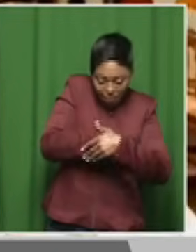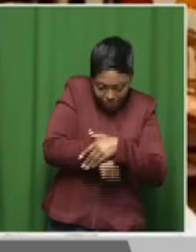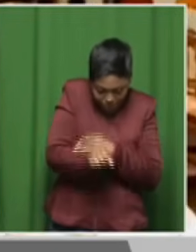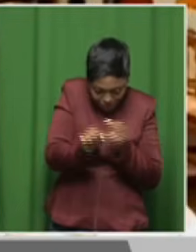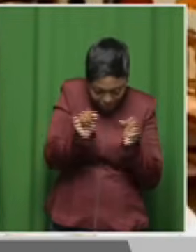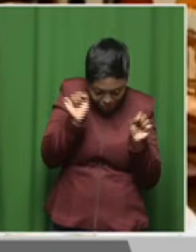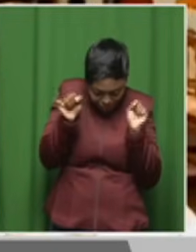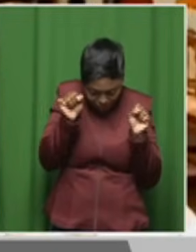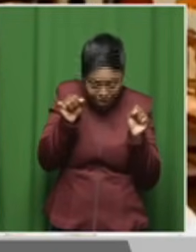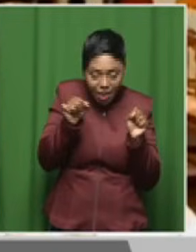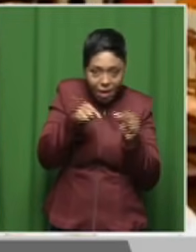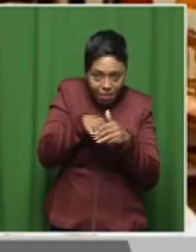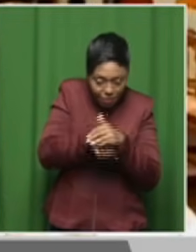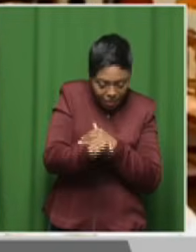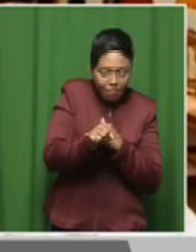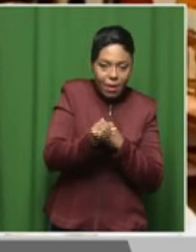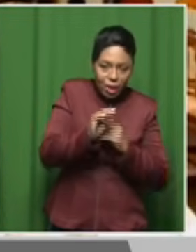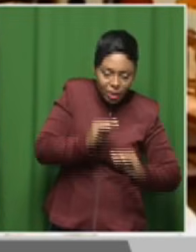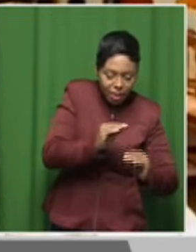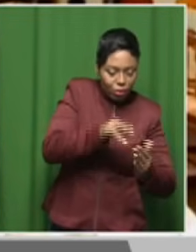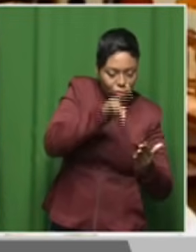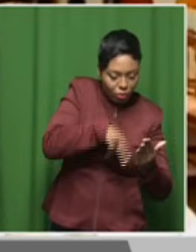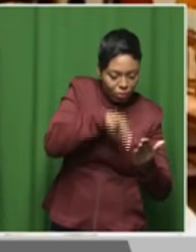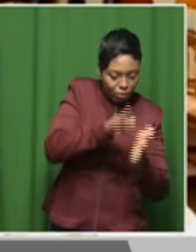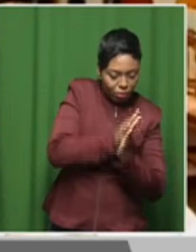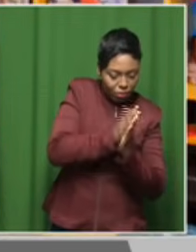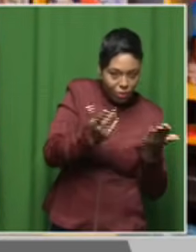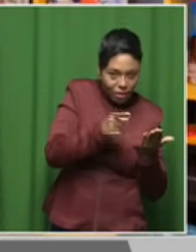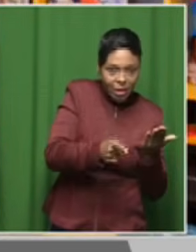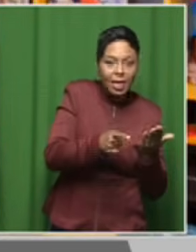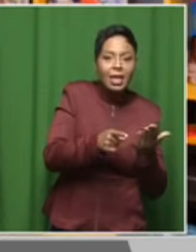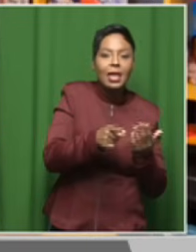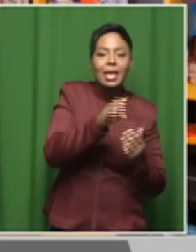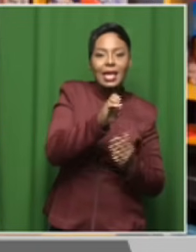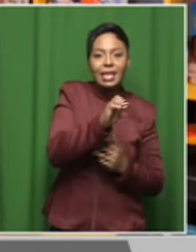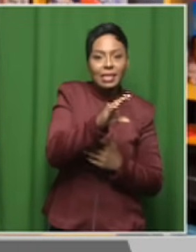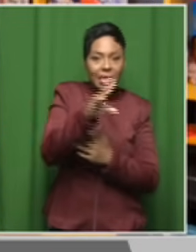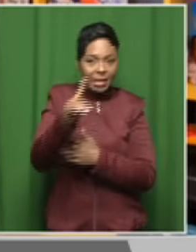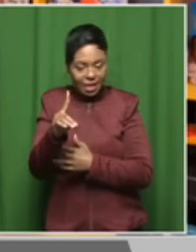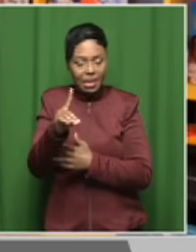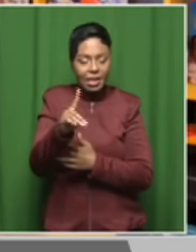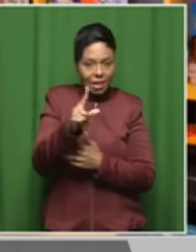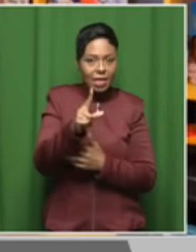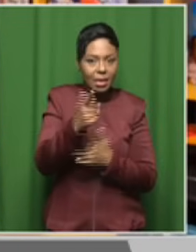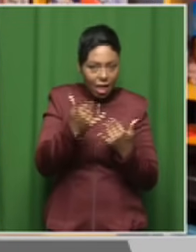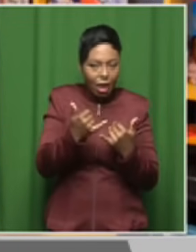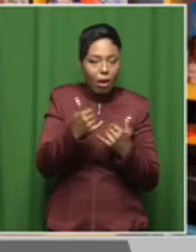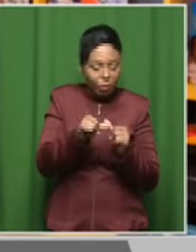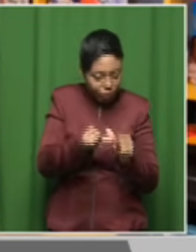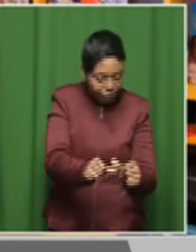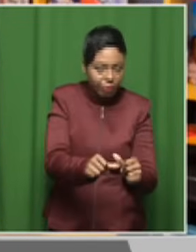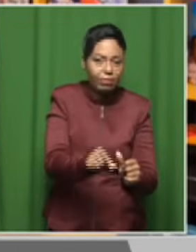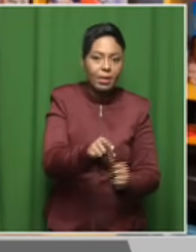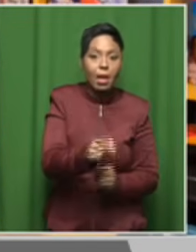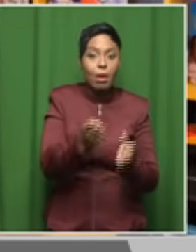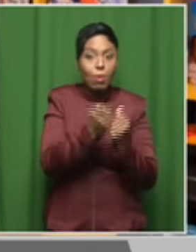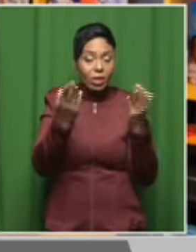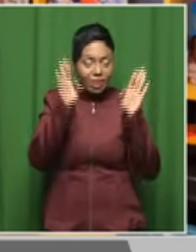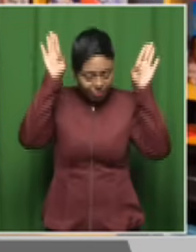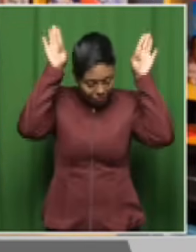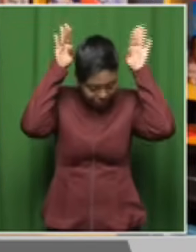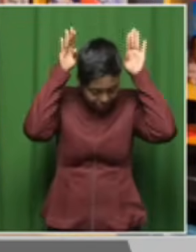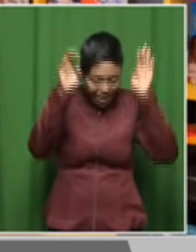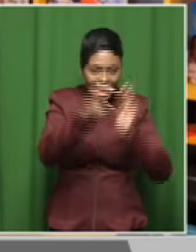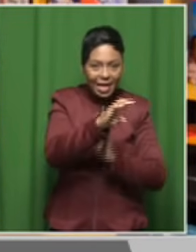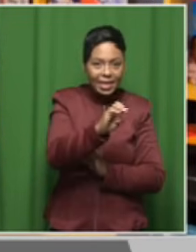an educational space. It's not simply a place of safety, or it shouldn't be anyway. And so many of the ECDs have fewer than